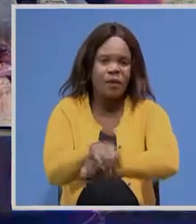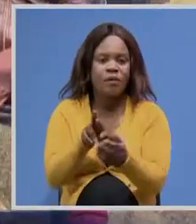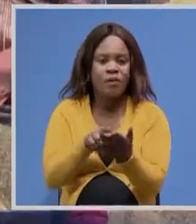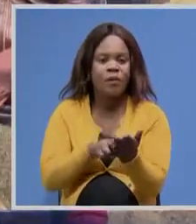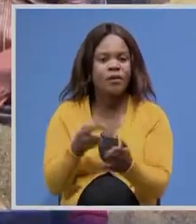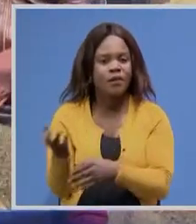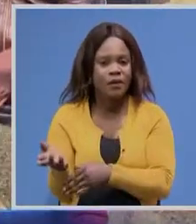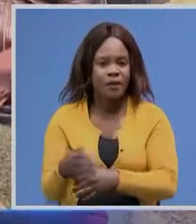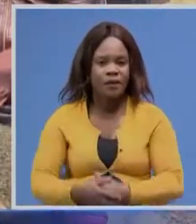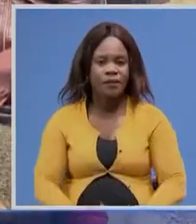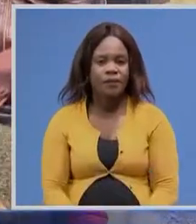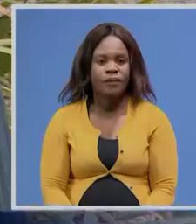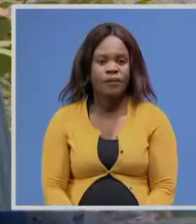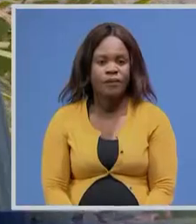reports.